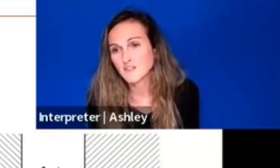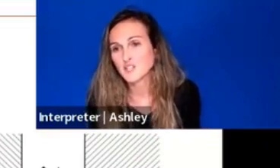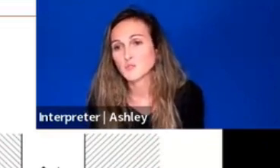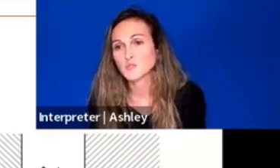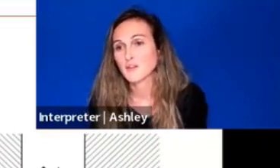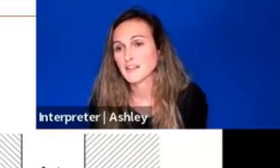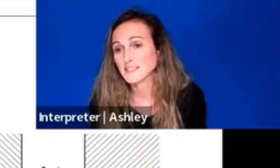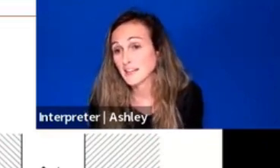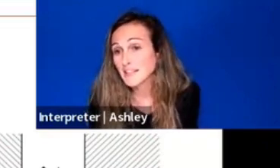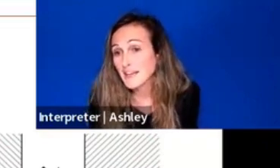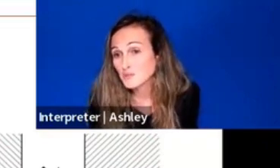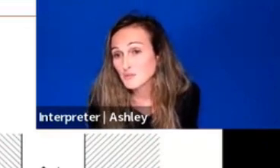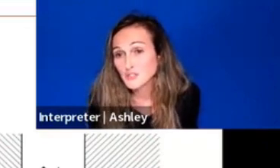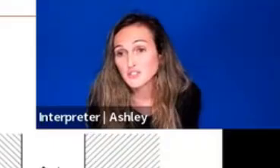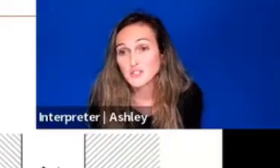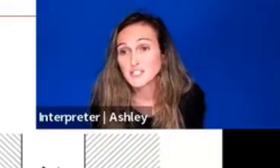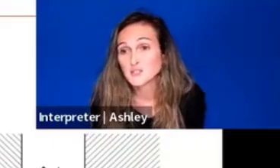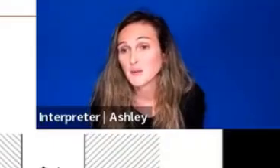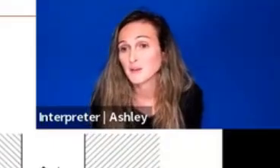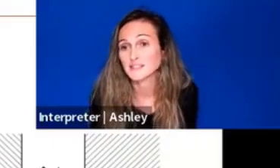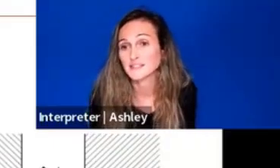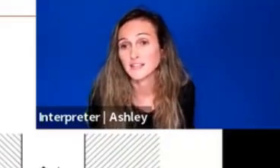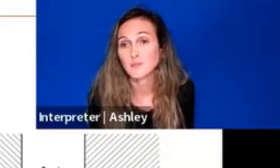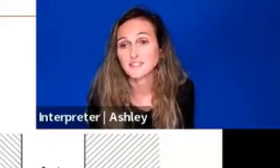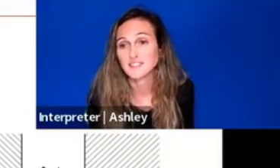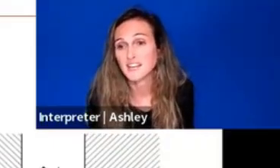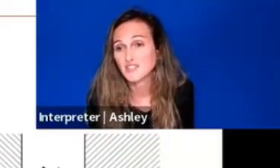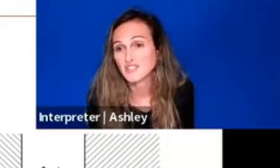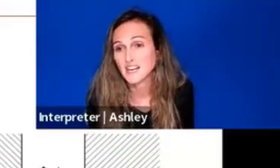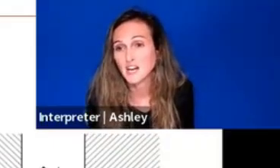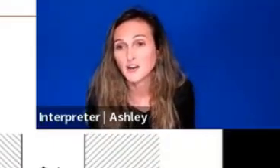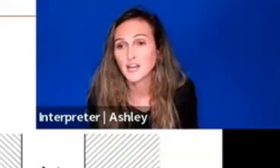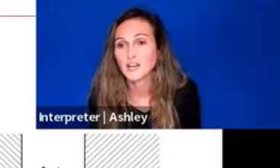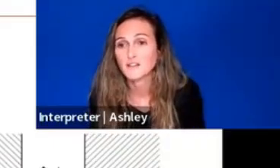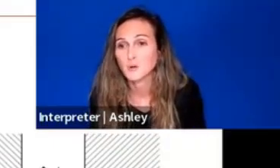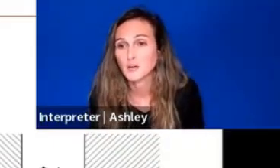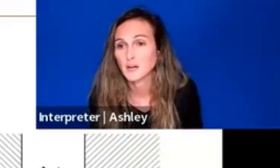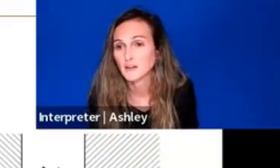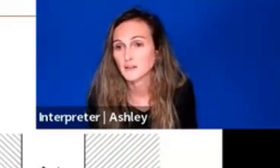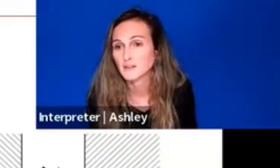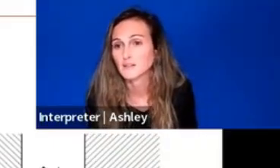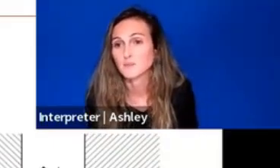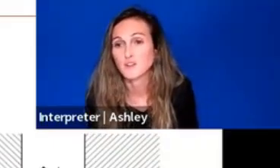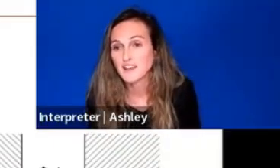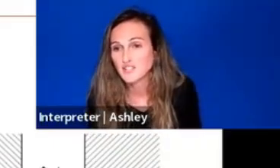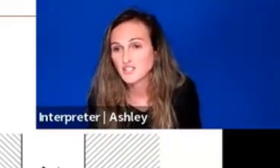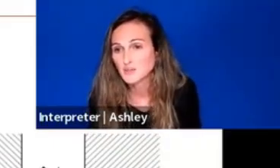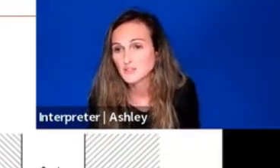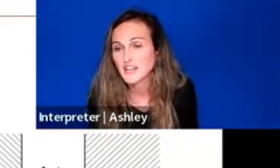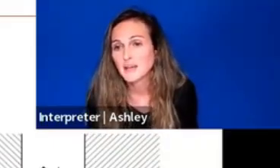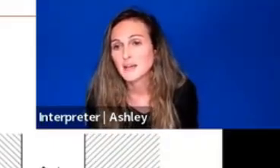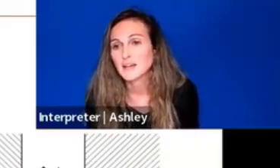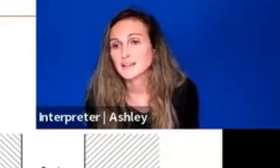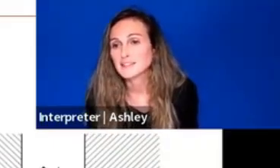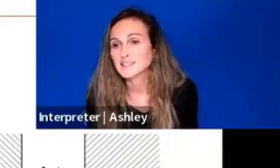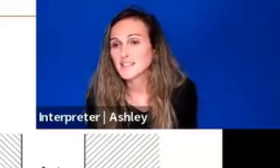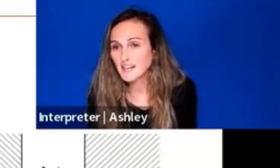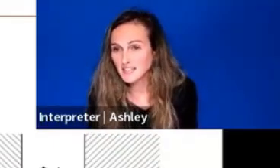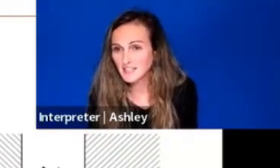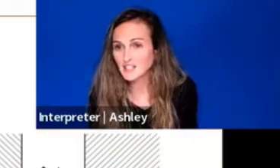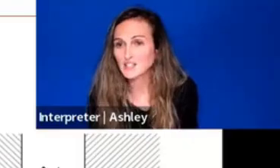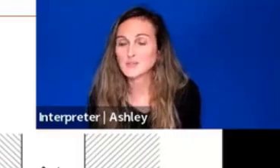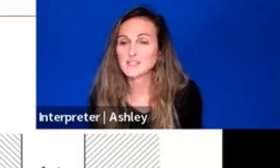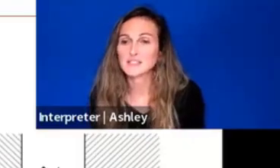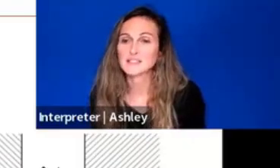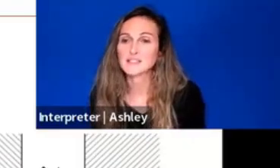deaf individuals, whether it's in a classroom for students, whether it's in a presentation area for professionals.